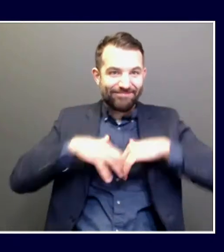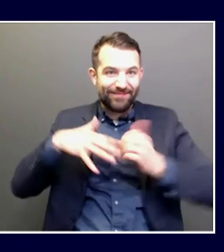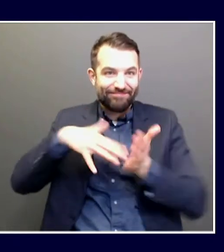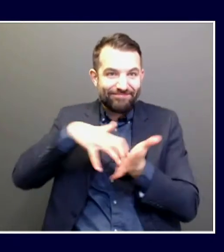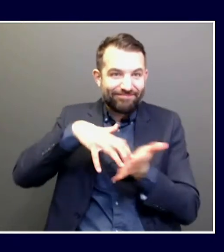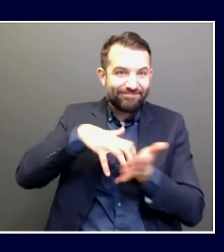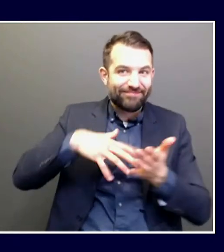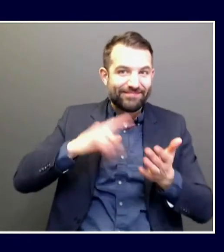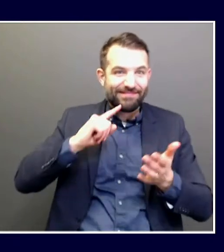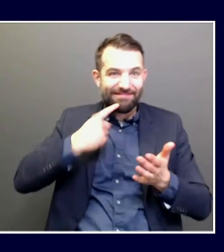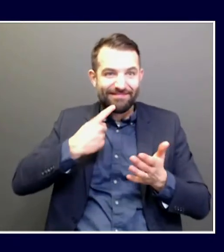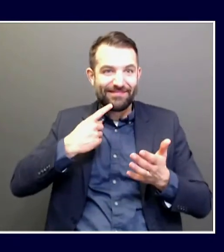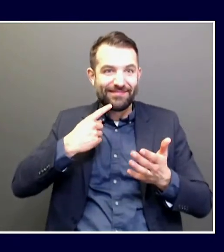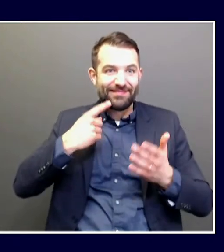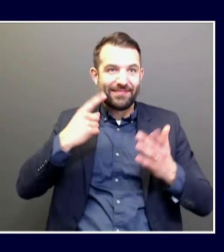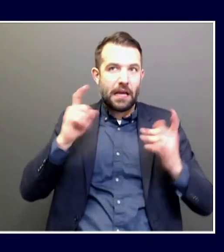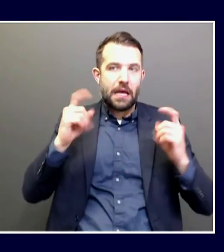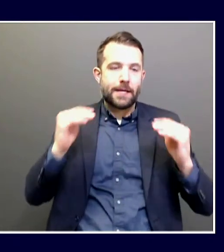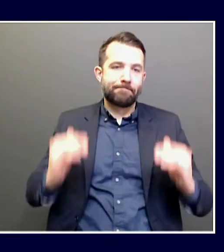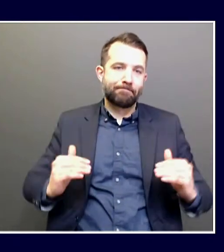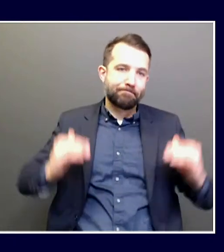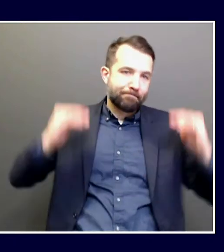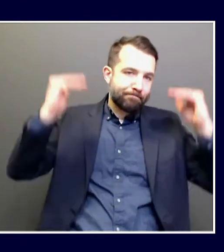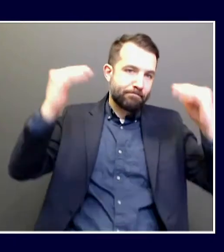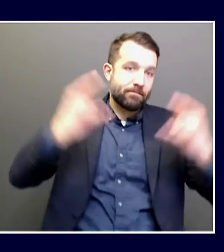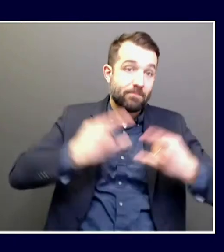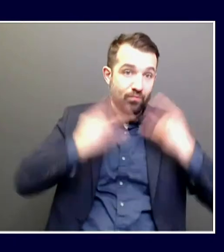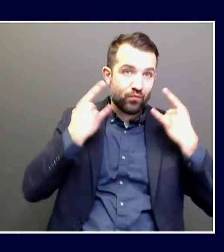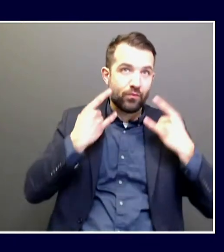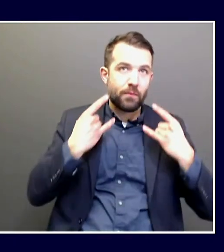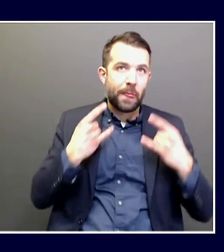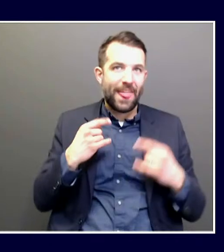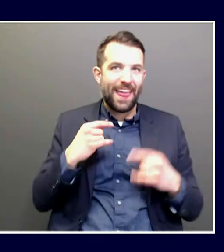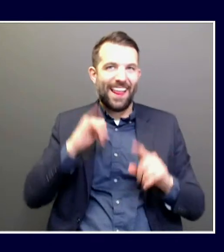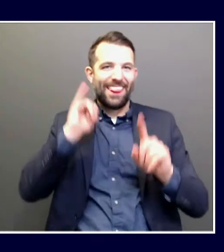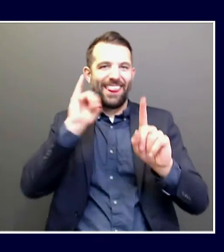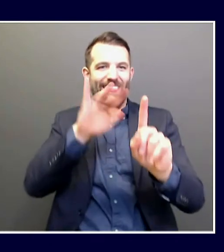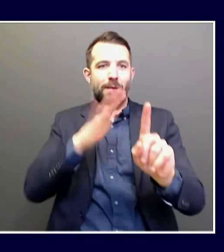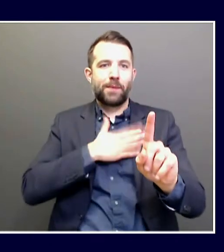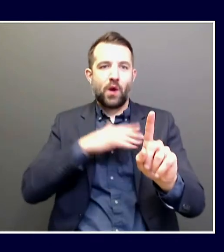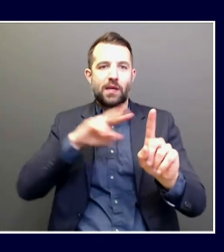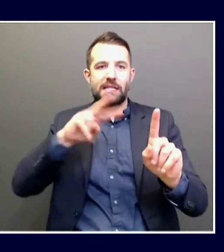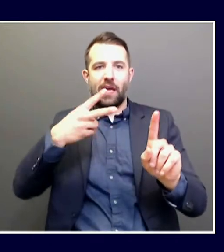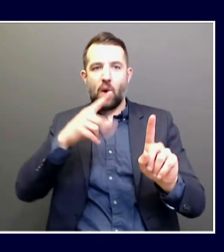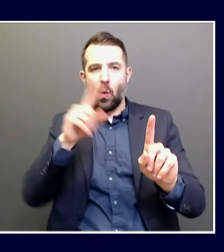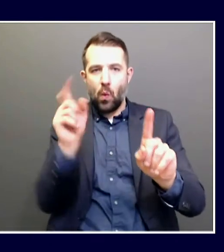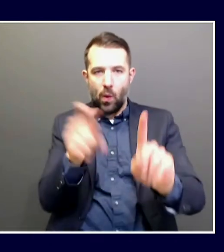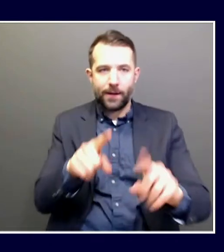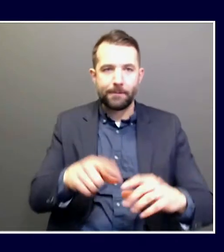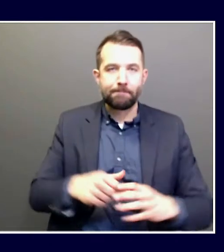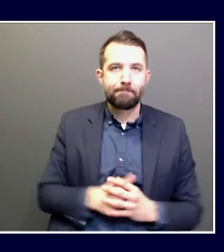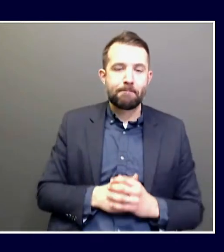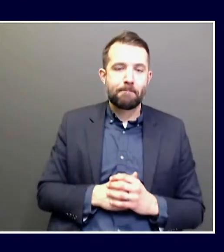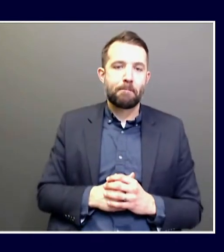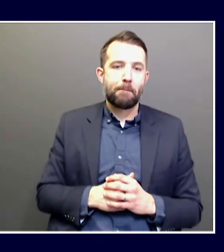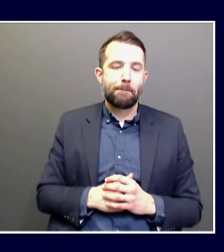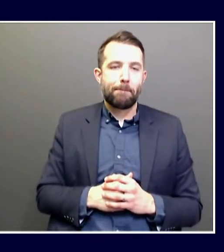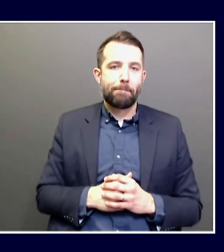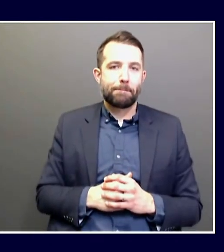mask. Absolutely. And that leads me into the second part of my question, which is, how much more